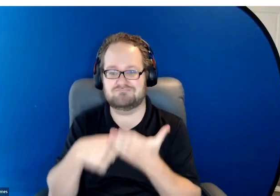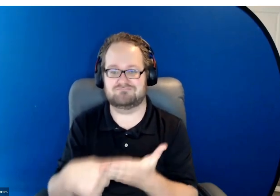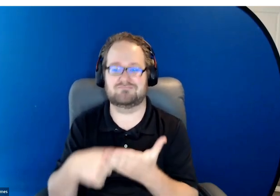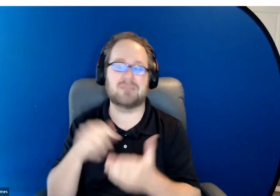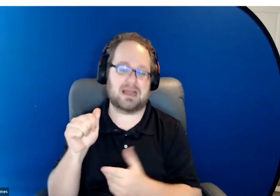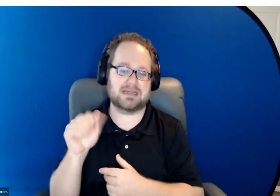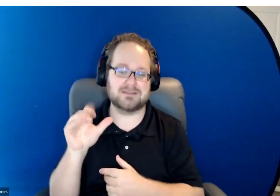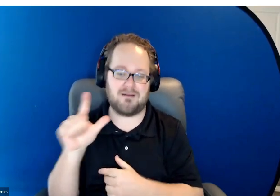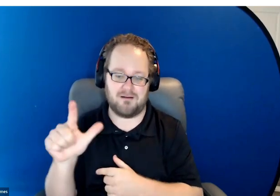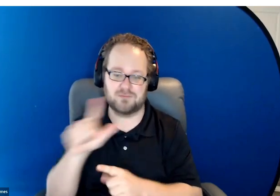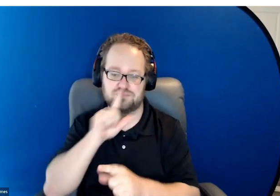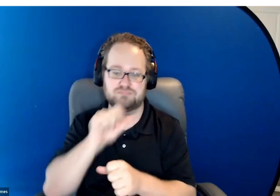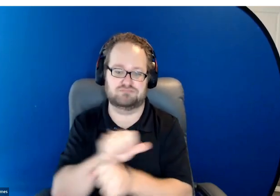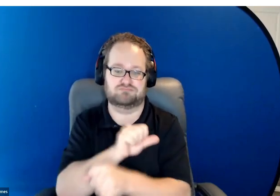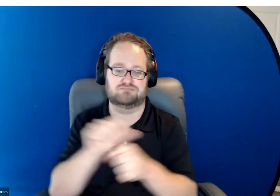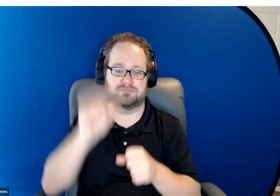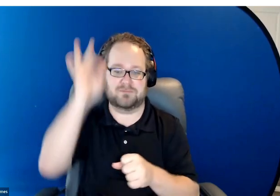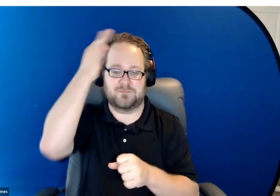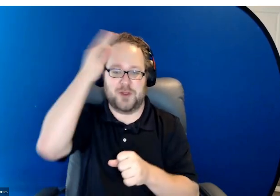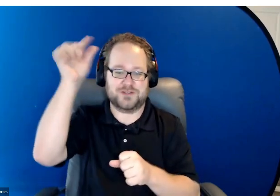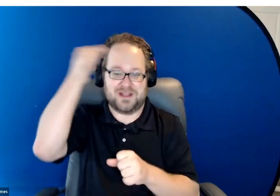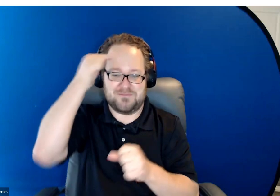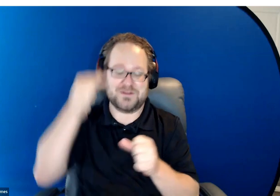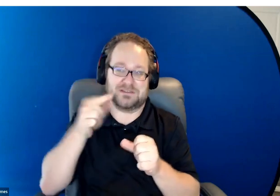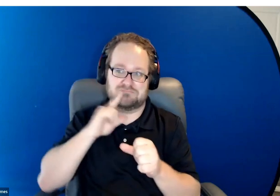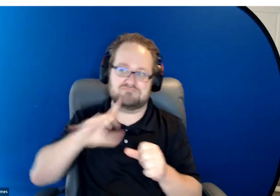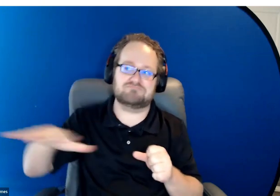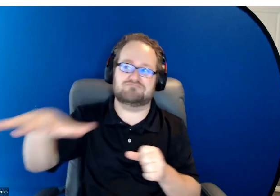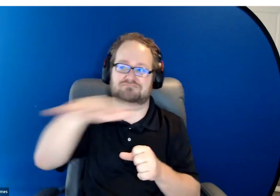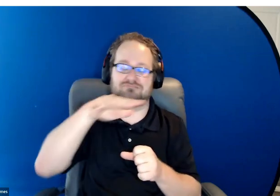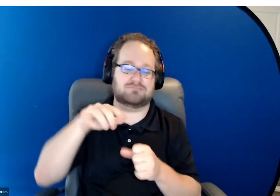bit more about how we got here. Next slide.